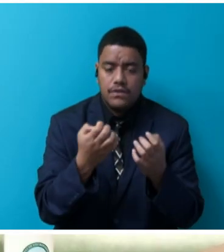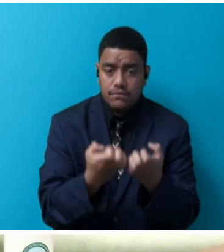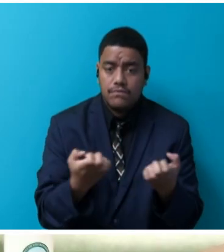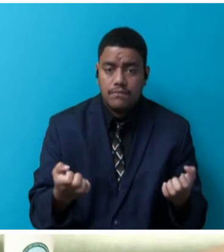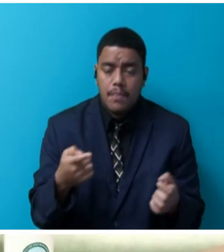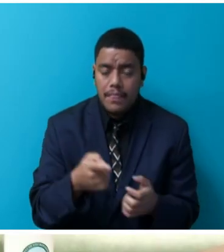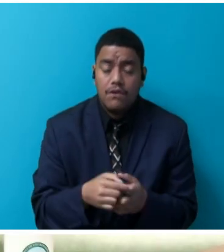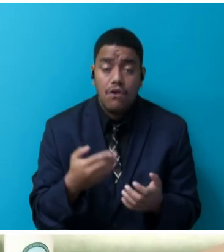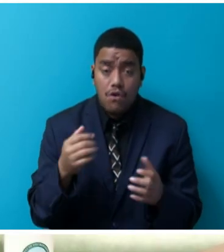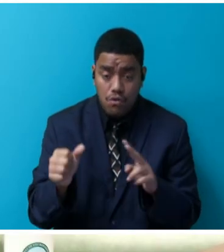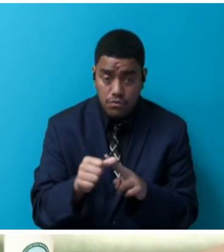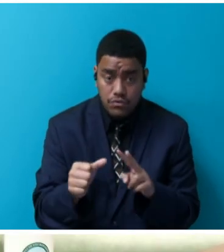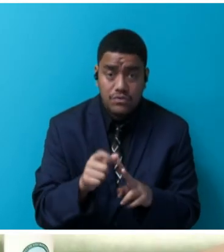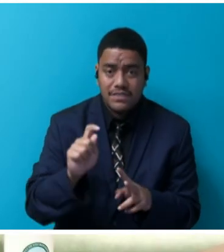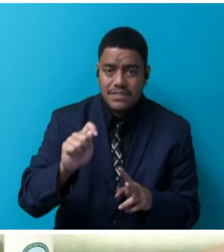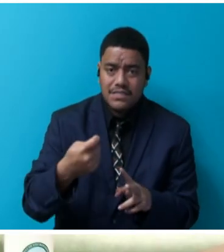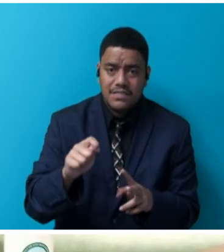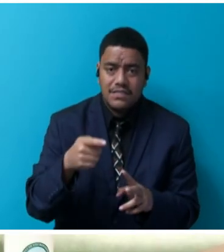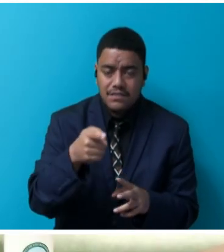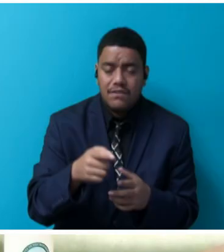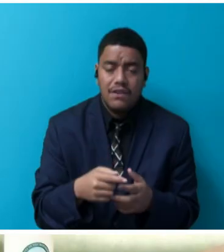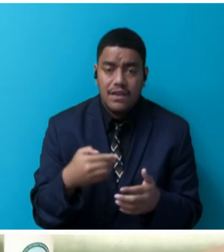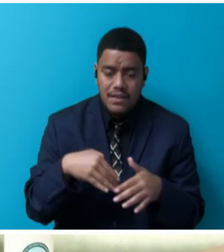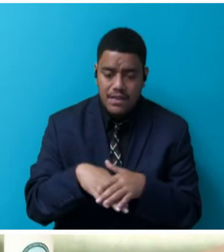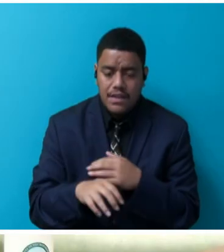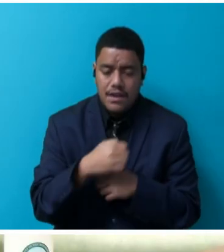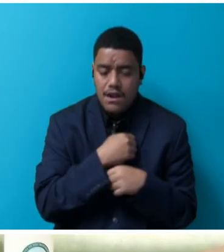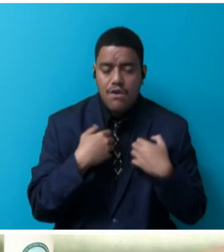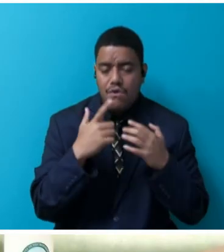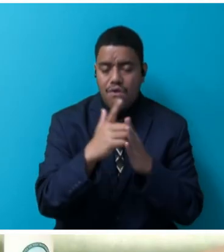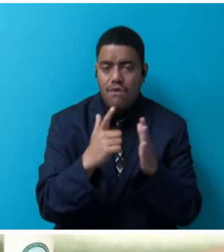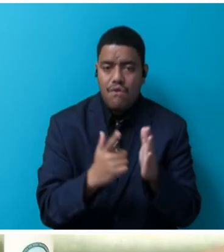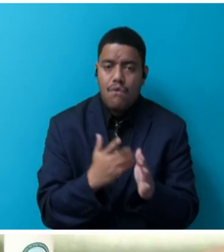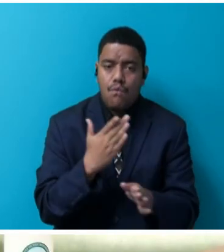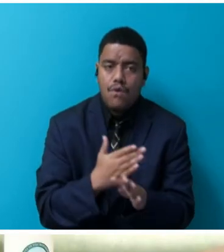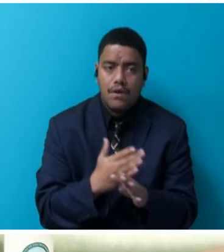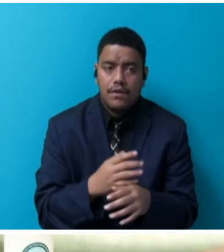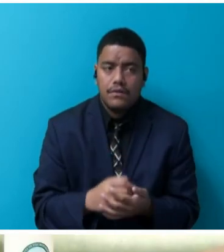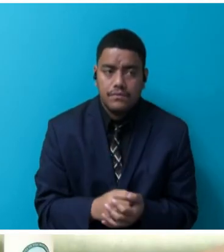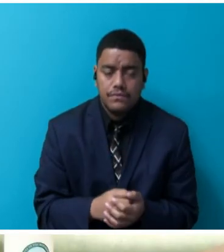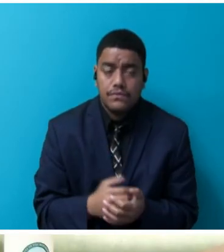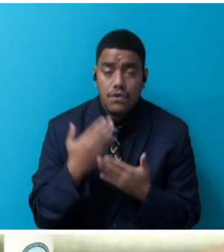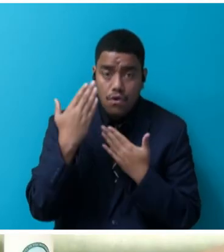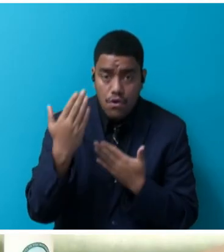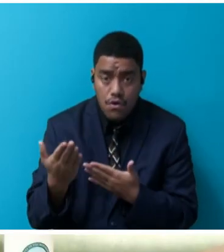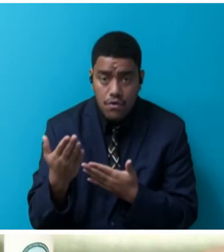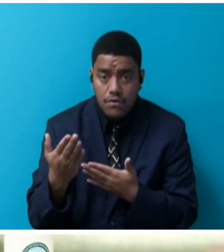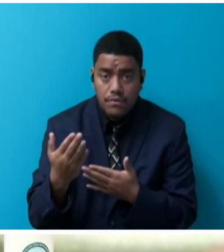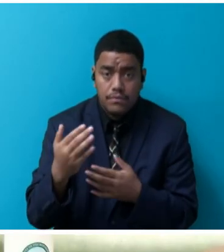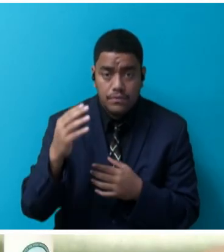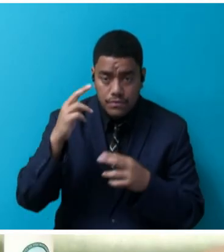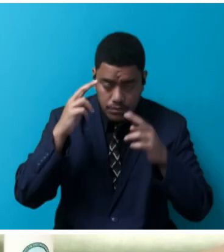This is also a key consideration in our law reform work. Honourable Speaker, we are